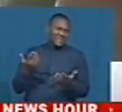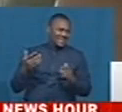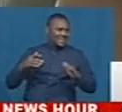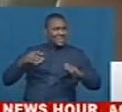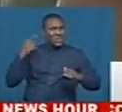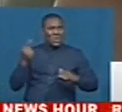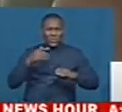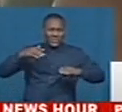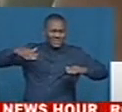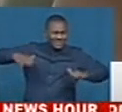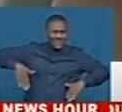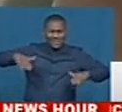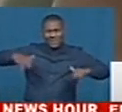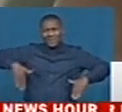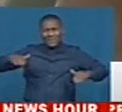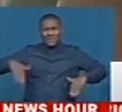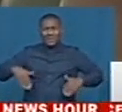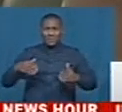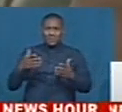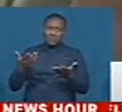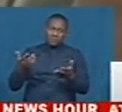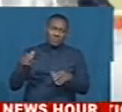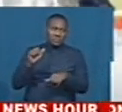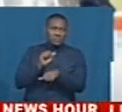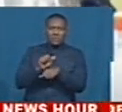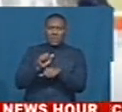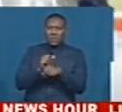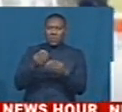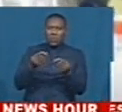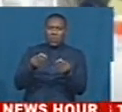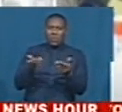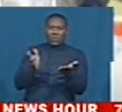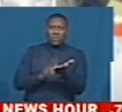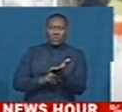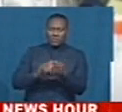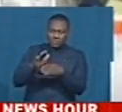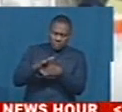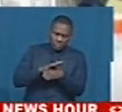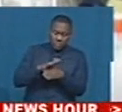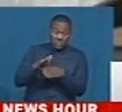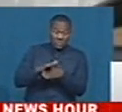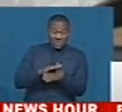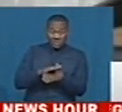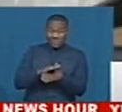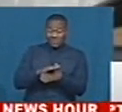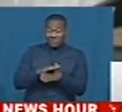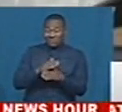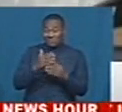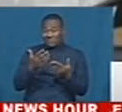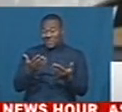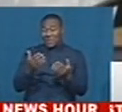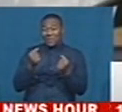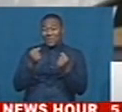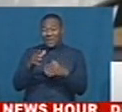that make the governance system inefficient, slow, burdensome, and fertile grounds for corruption is what the